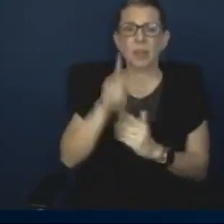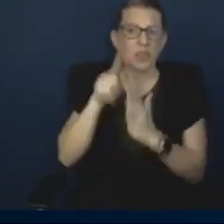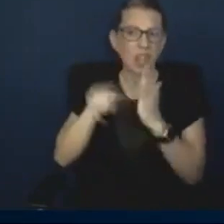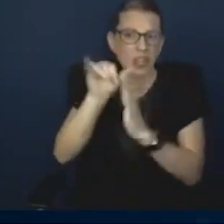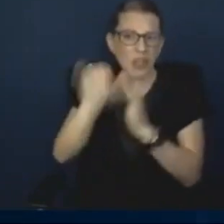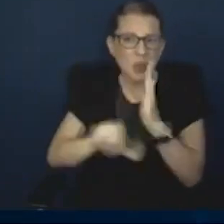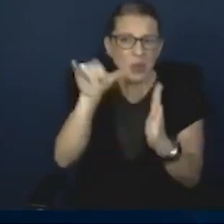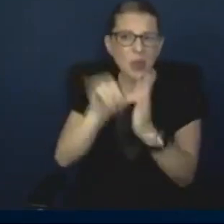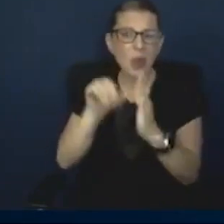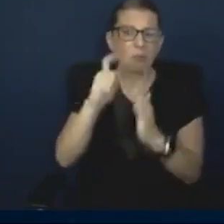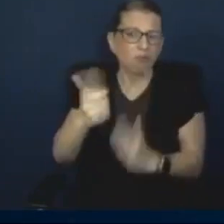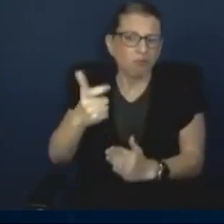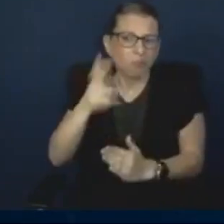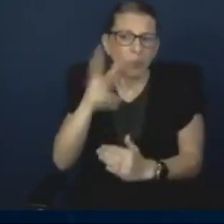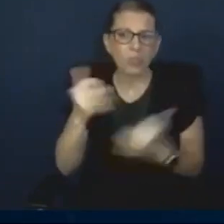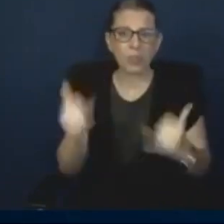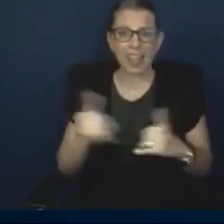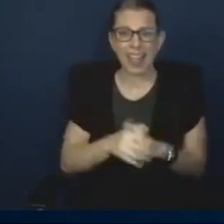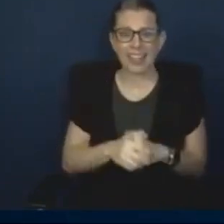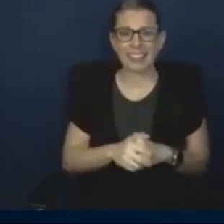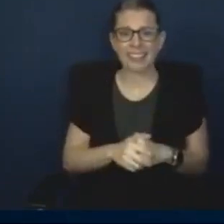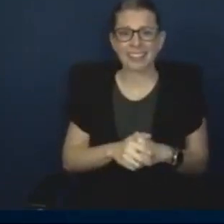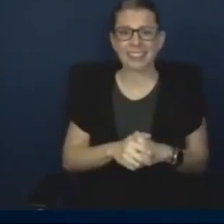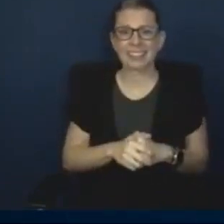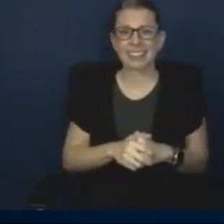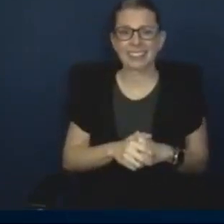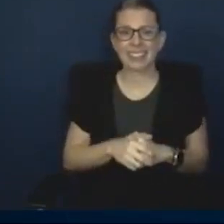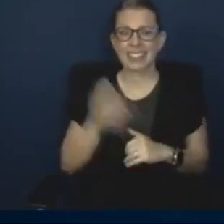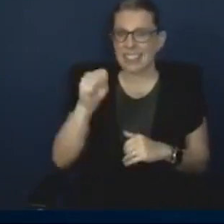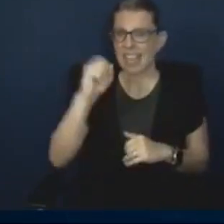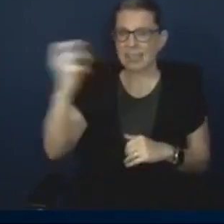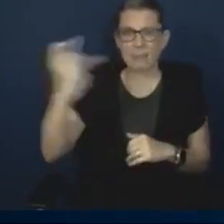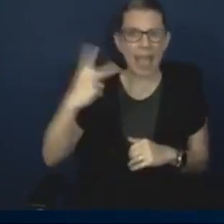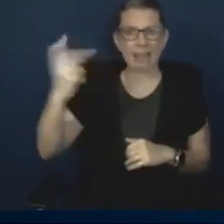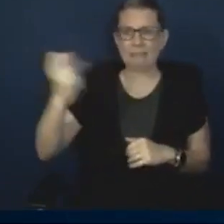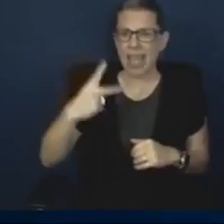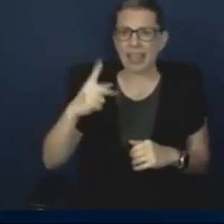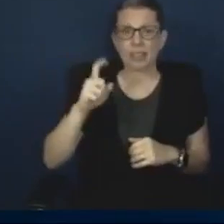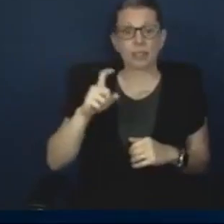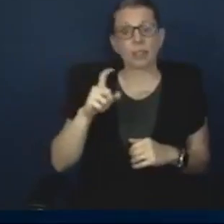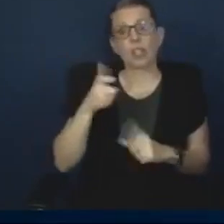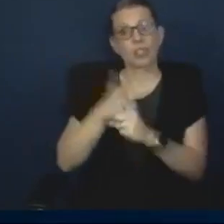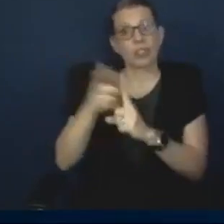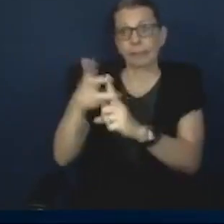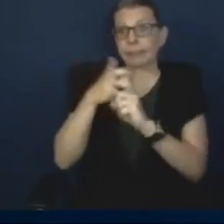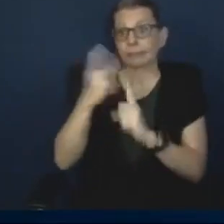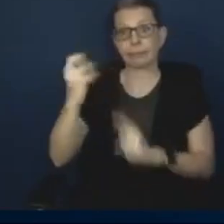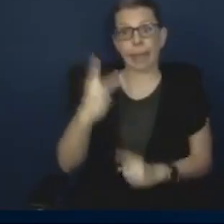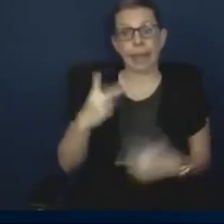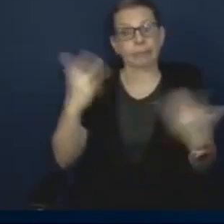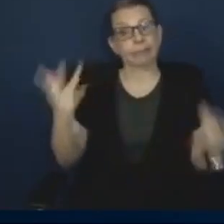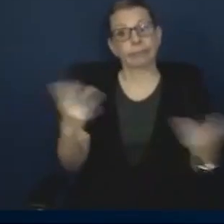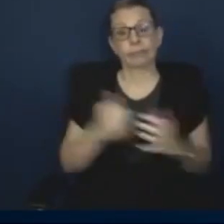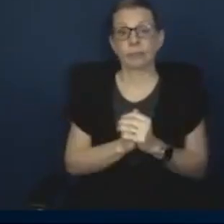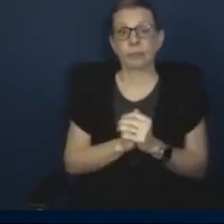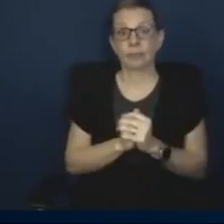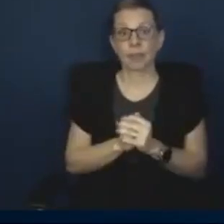today. And, yes, we got to have him back. Got to have him back. You're coming back. That's just that simple. America's virologist right